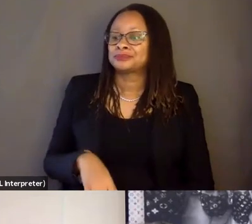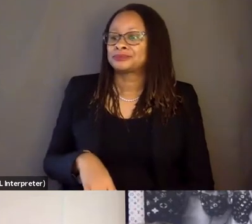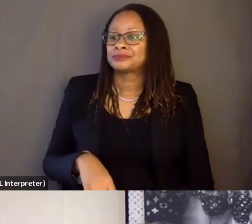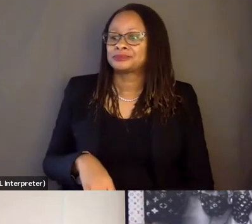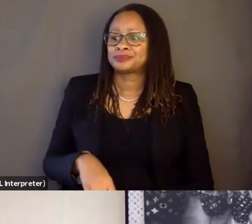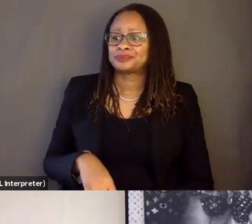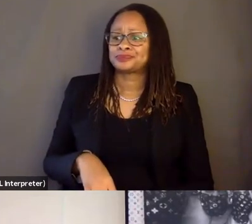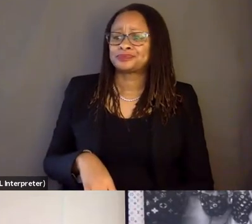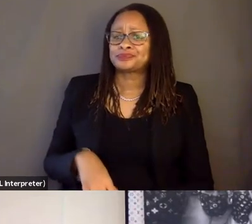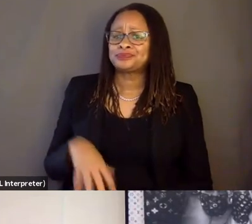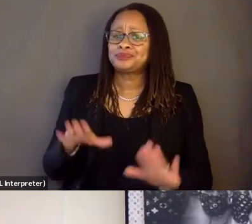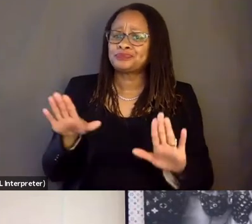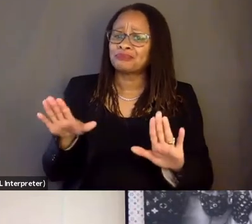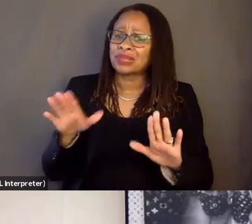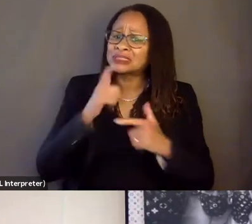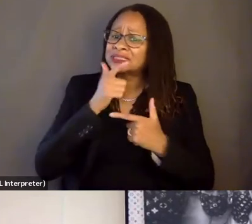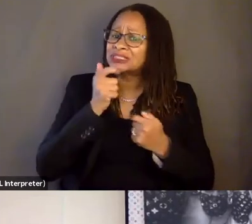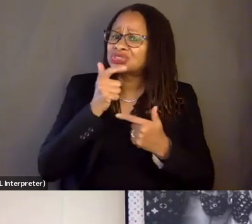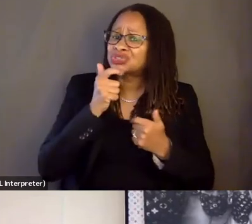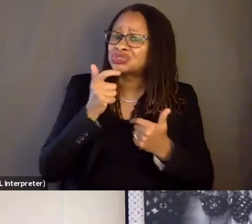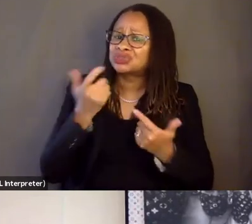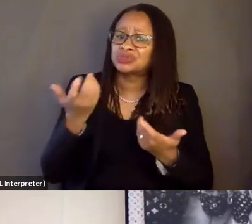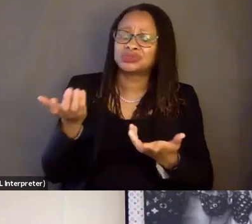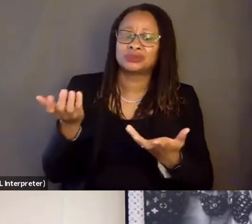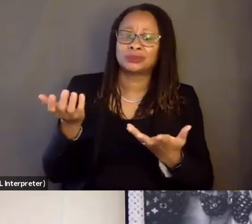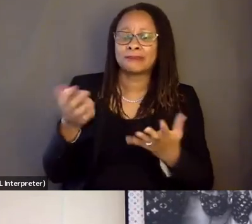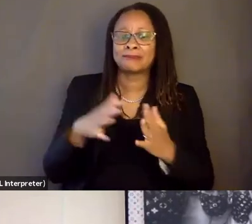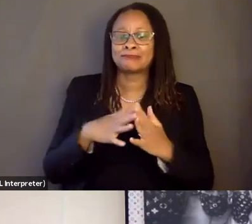so interesting what this, you know,